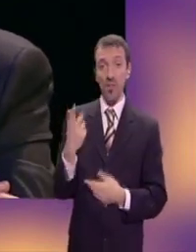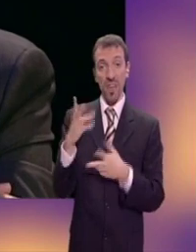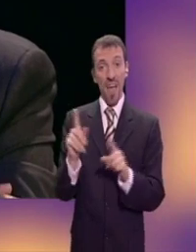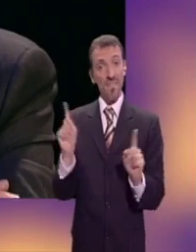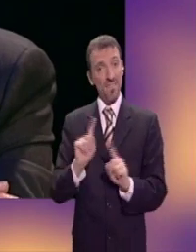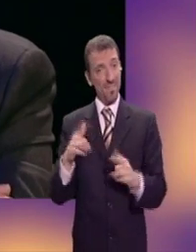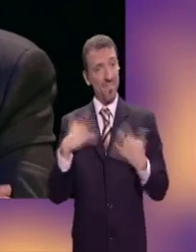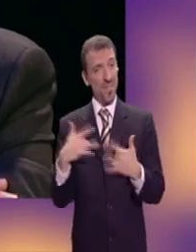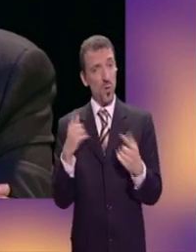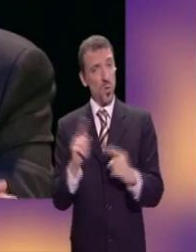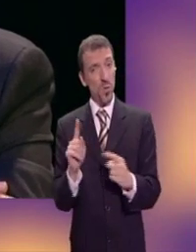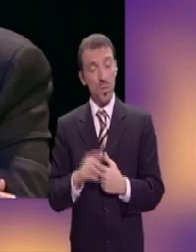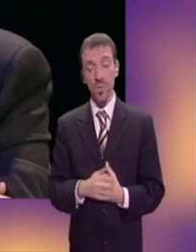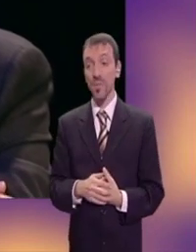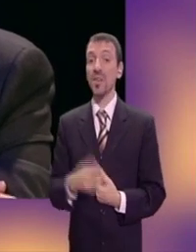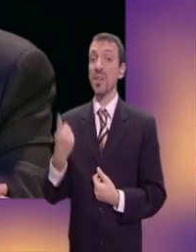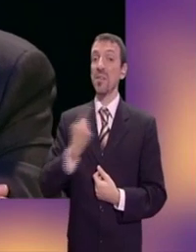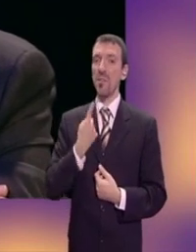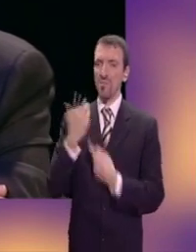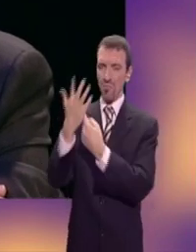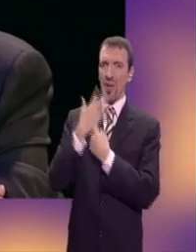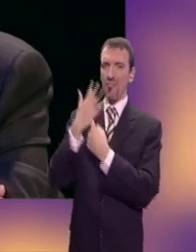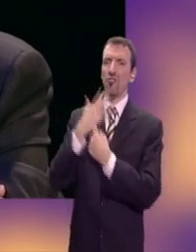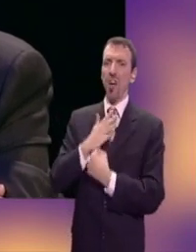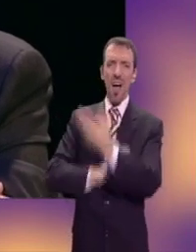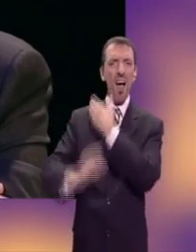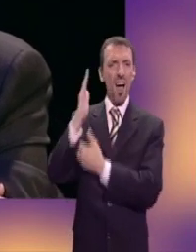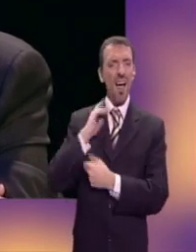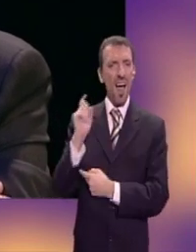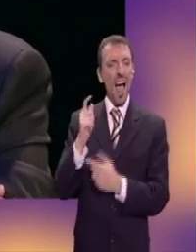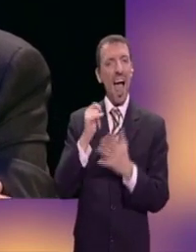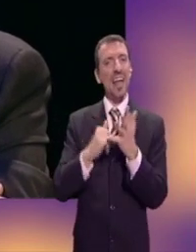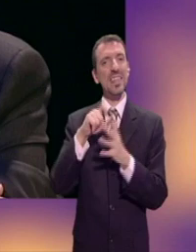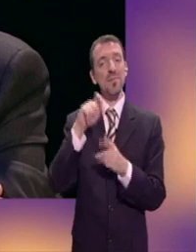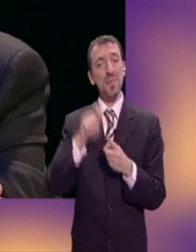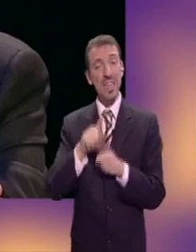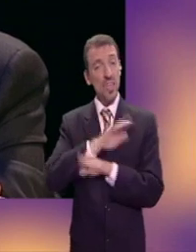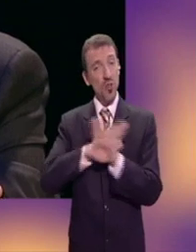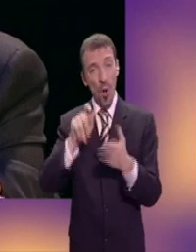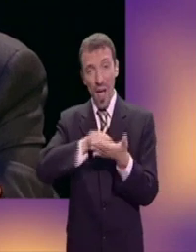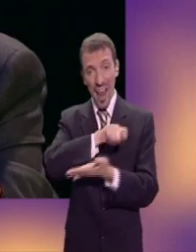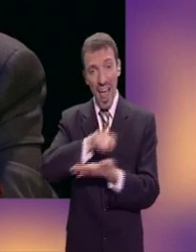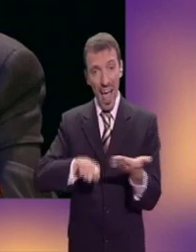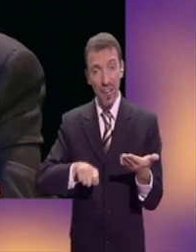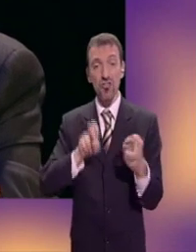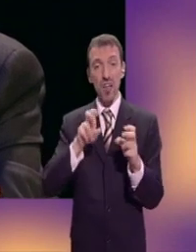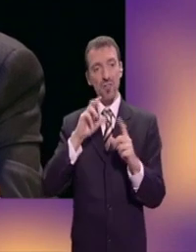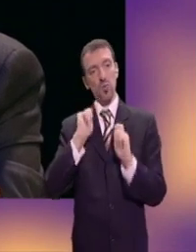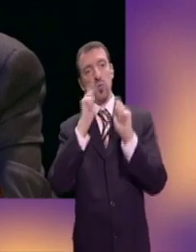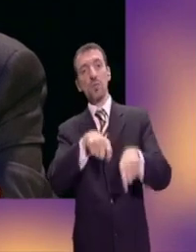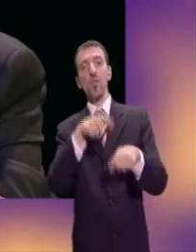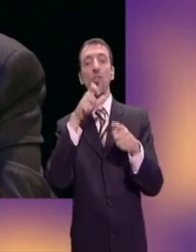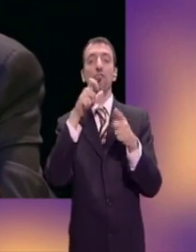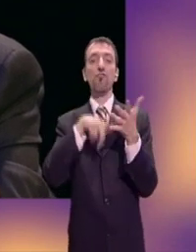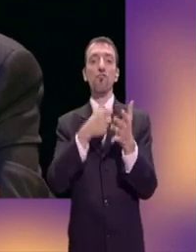Yeah. Every possible pressure was put on me as in the SDP not to have an election and to crown Roy Jenkins. And